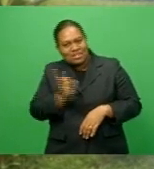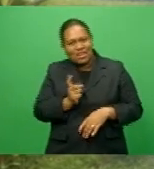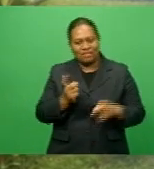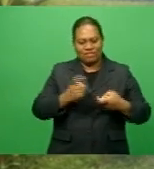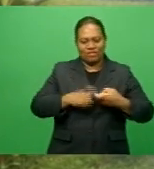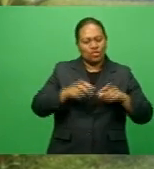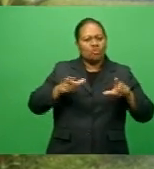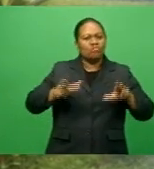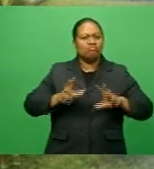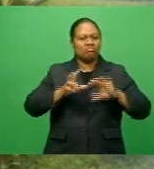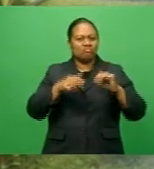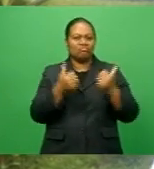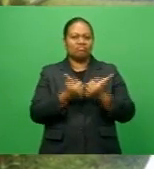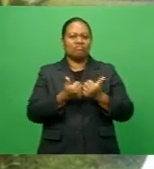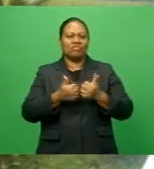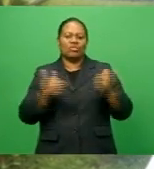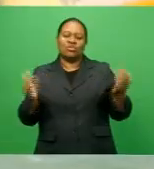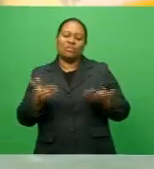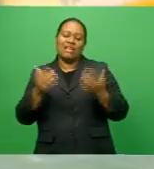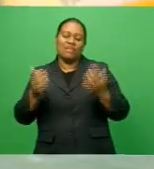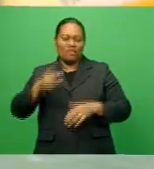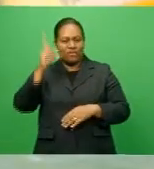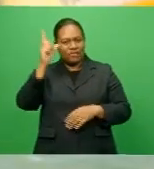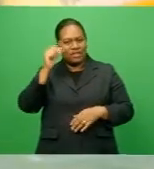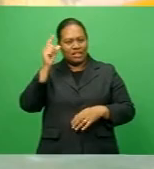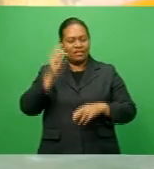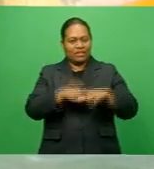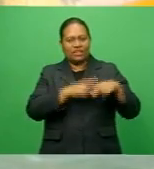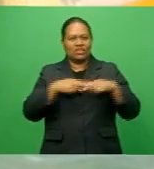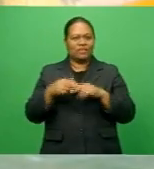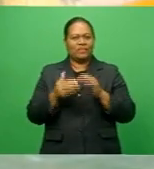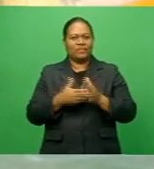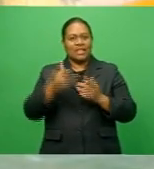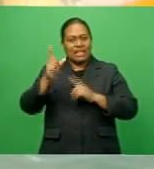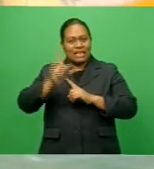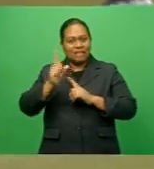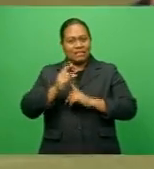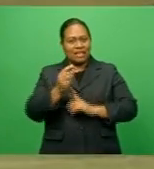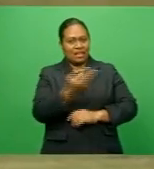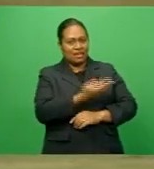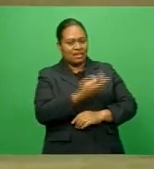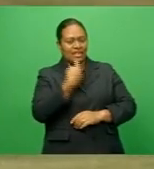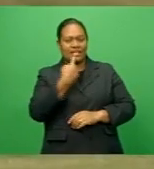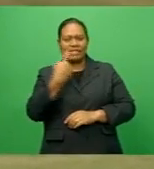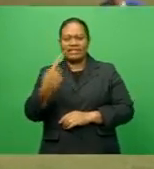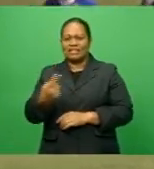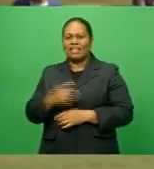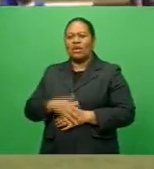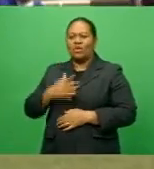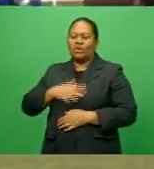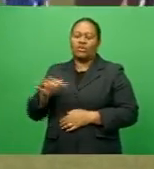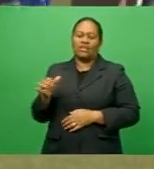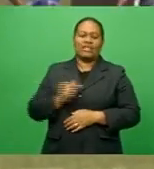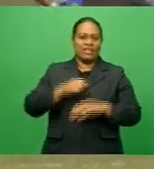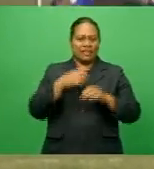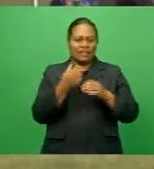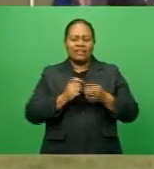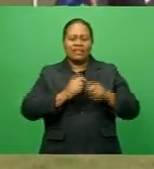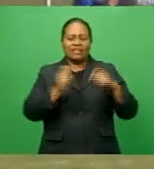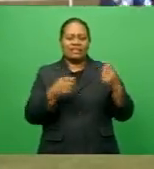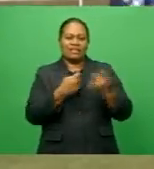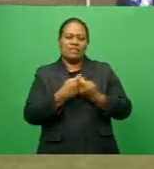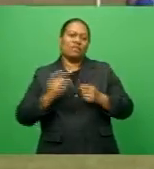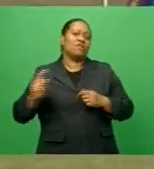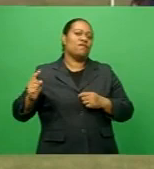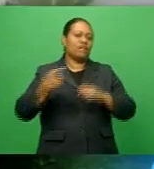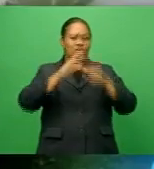contracts to play for other country and to play for Fiji. Fijiana captain Serema Leningela is buzzing to take the field as the team heads into its first